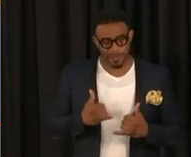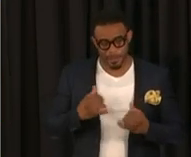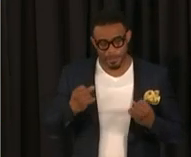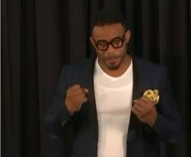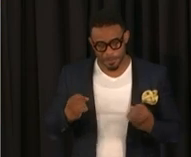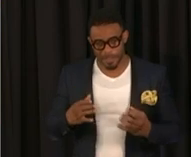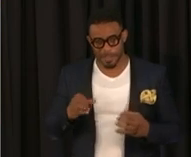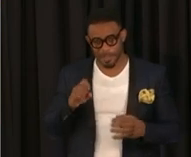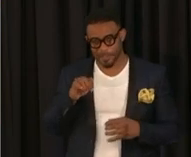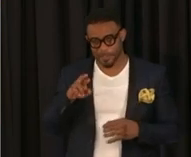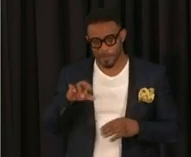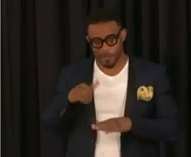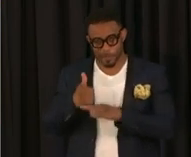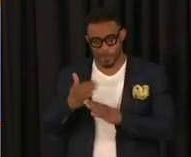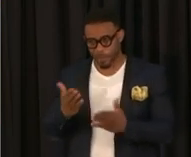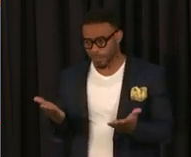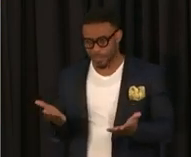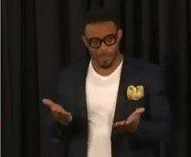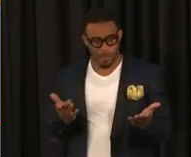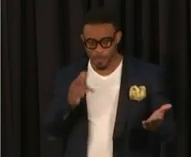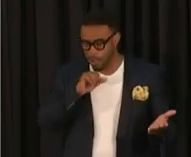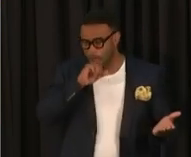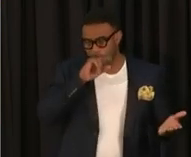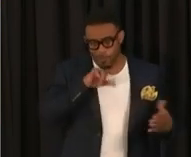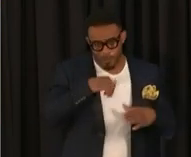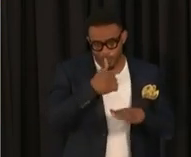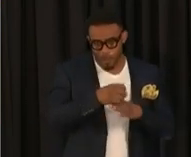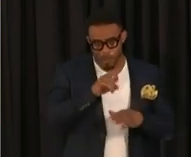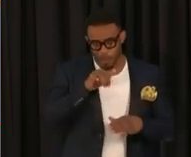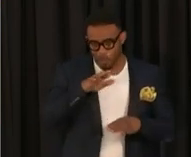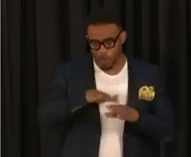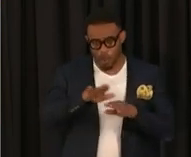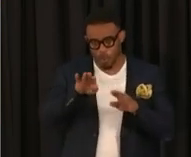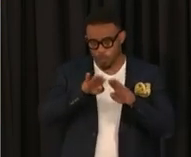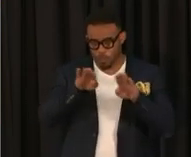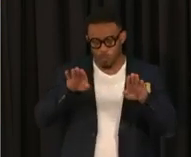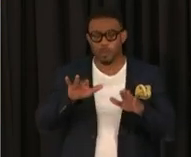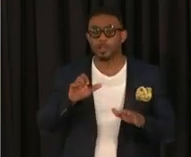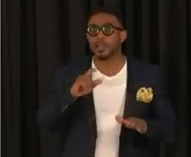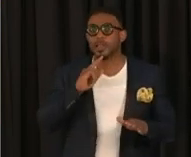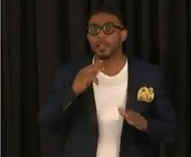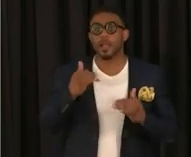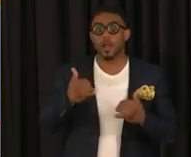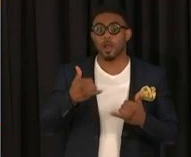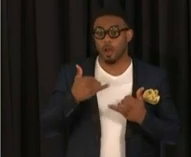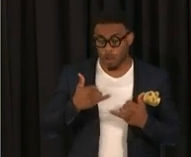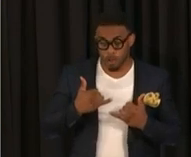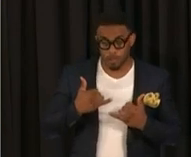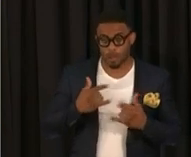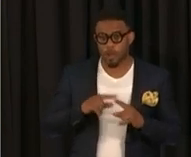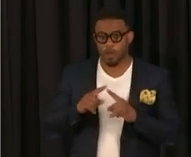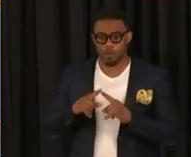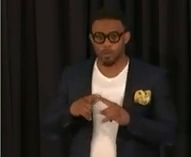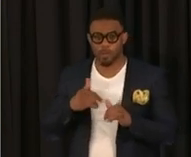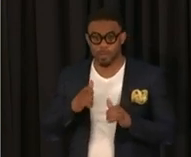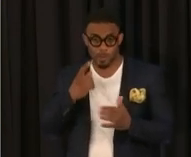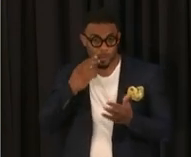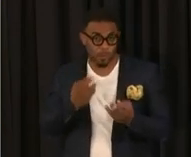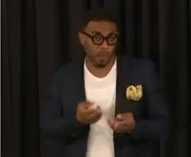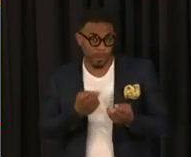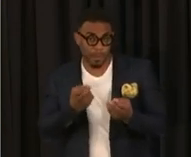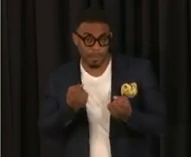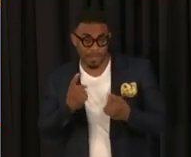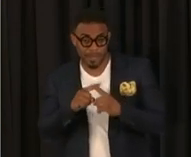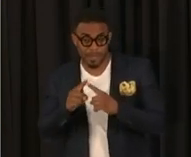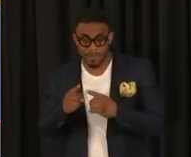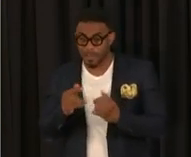still many solar installers here who would love to install solar on their roofs. And so they can call us as well. We can